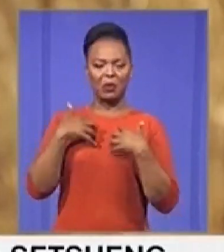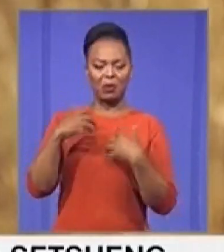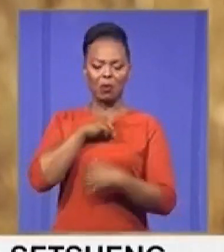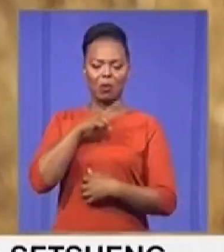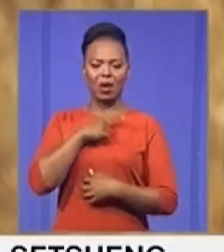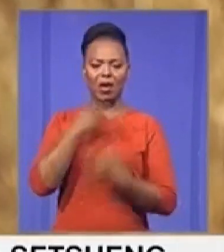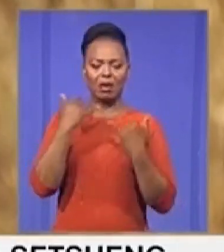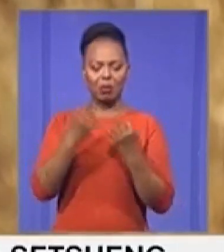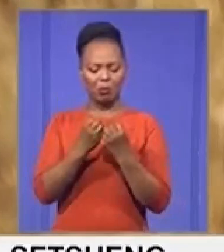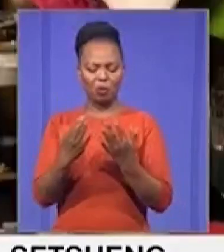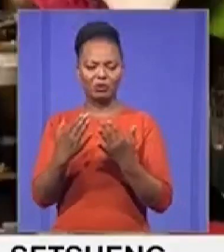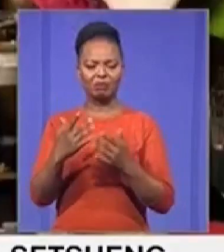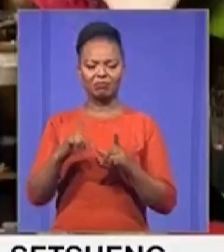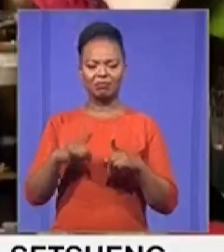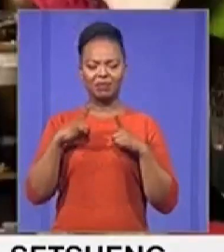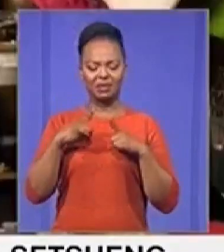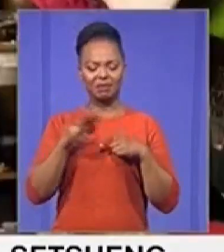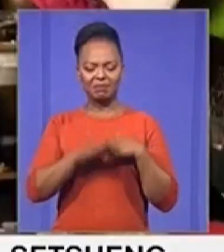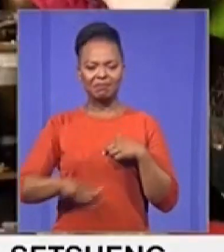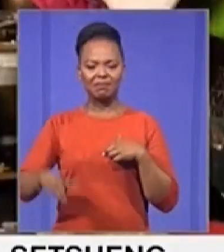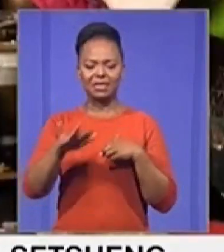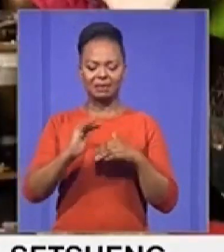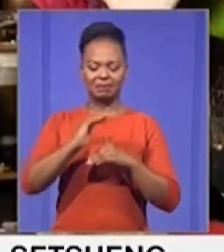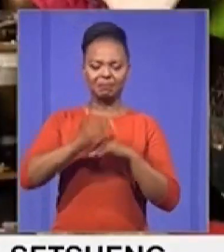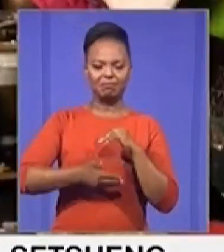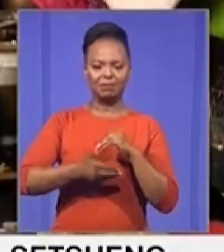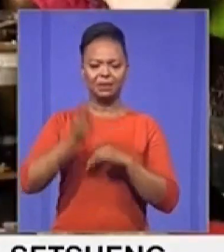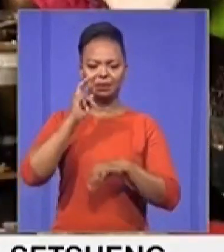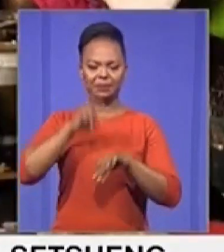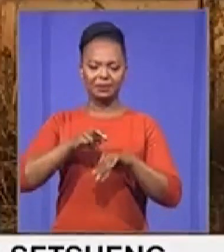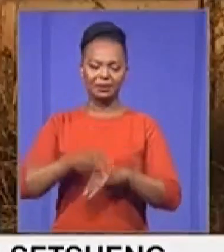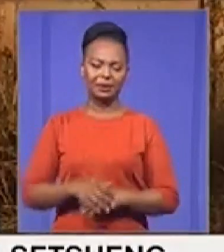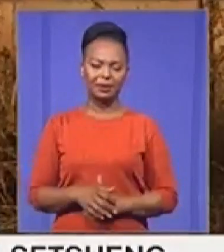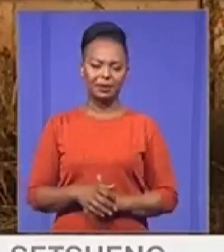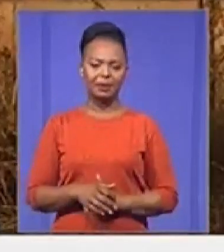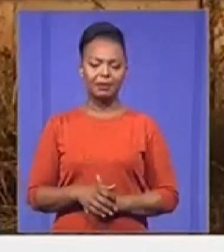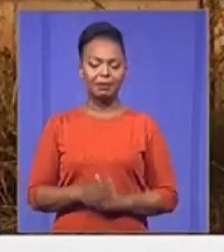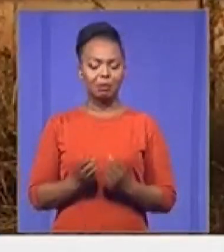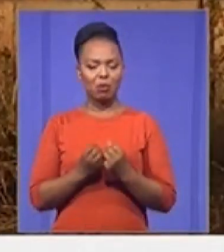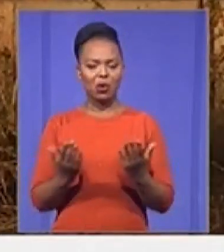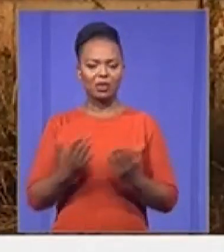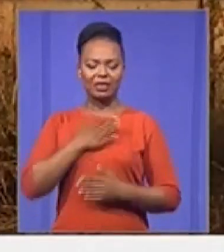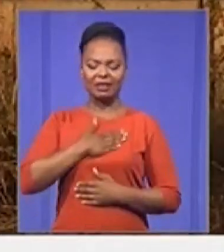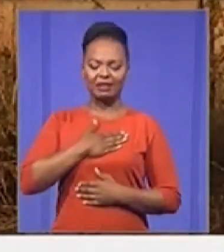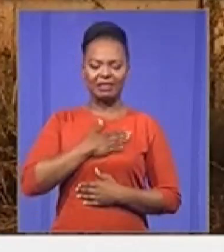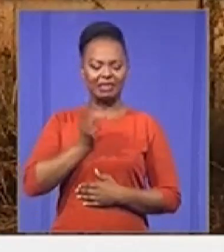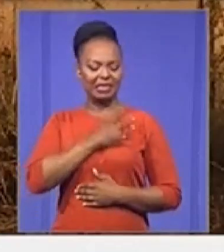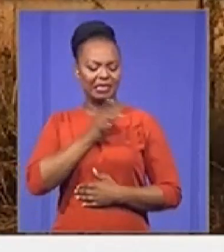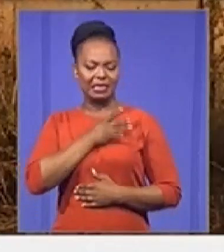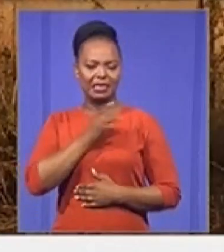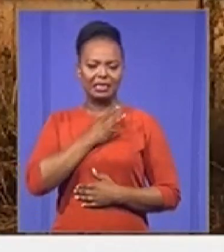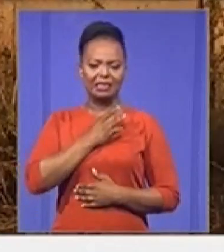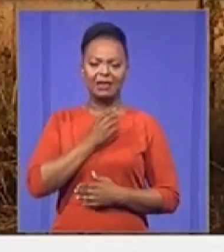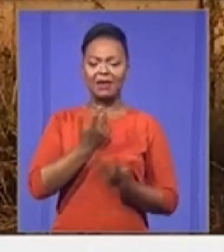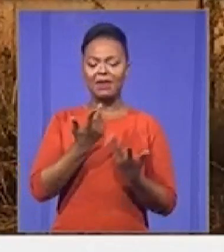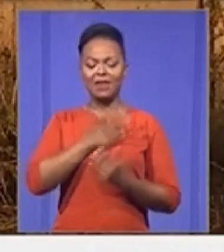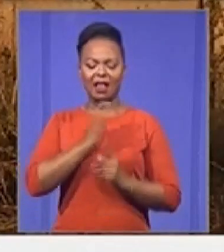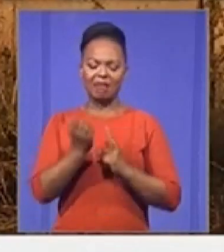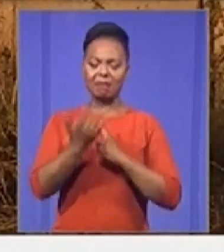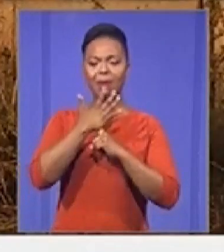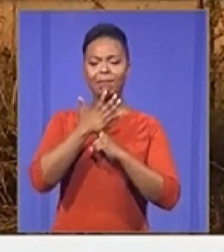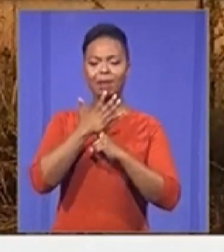ho toma ho sireletsa baphaphathehi bana. They are constantly feeling under threat and under attack, and